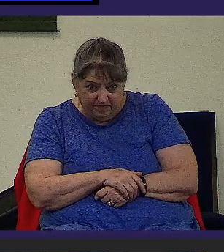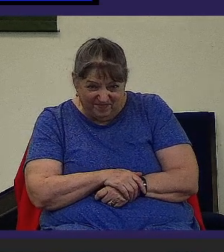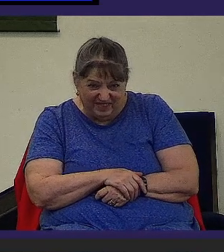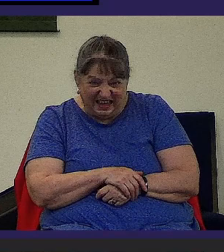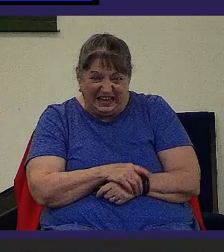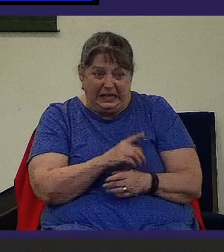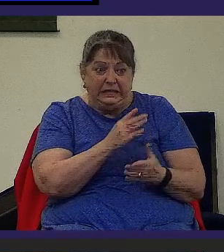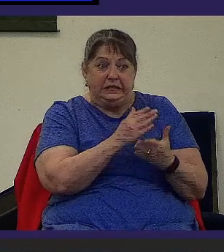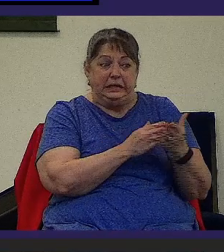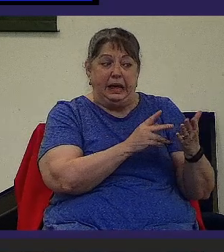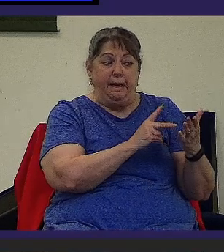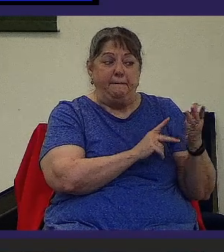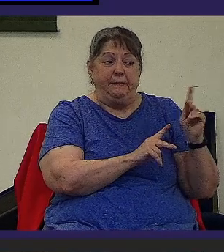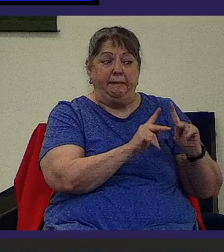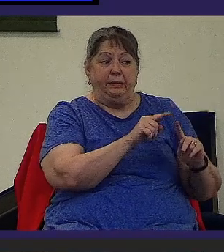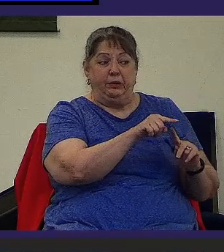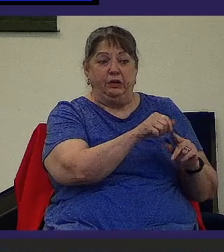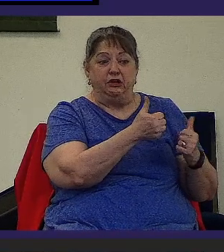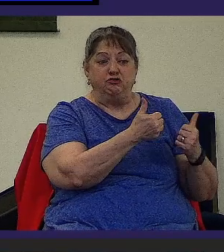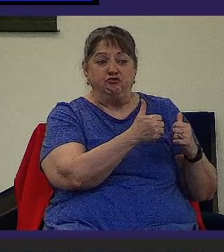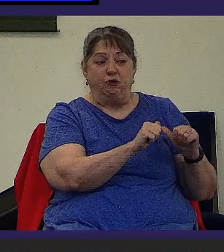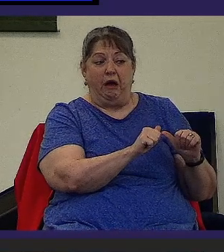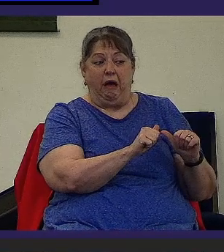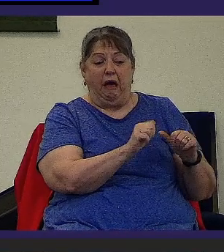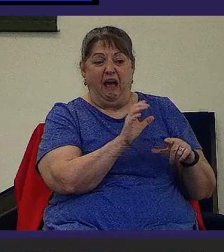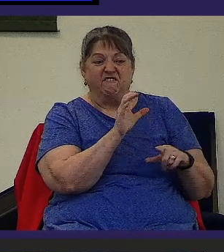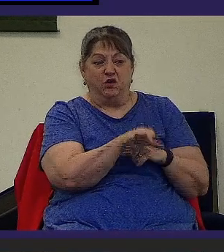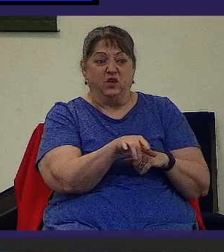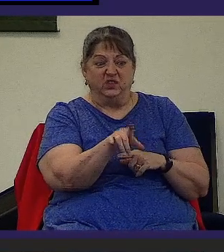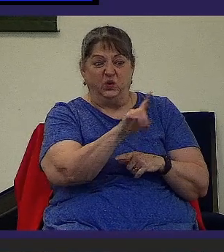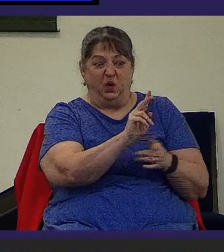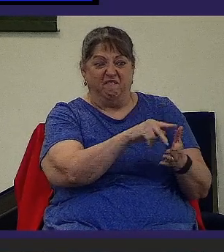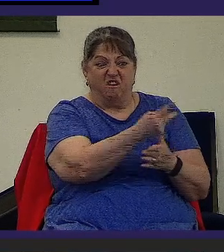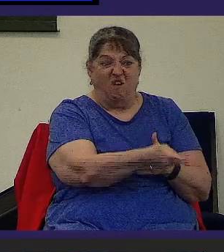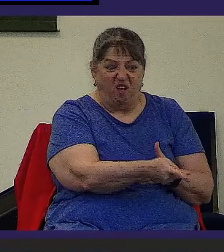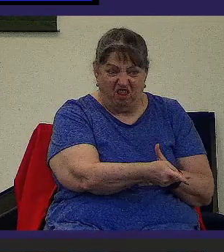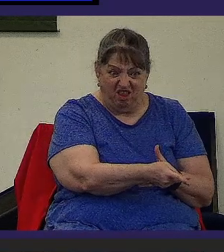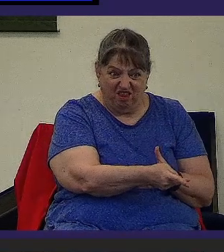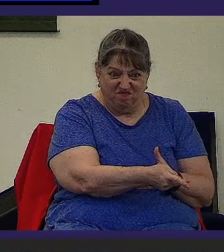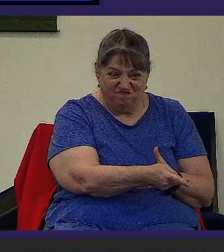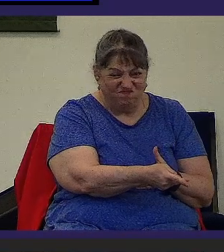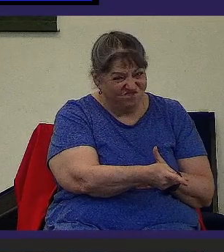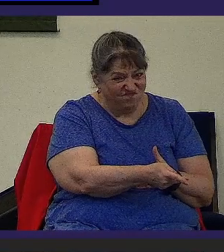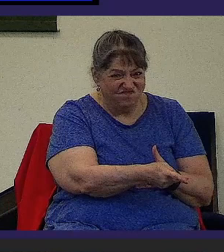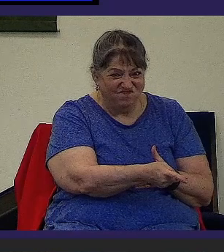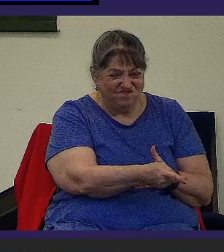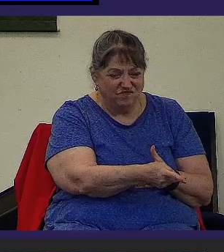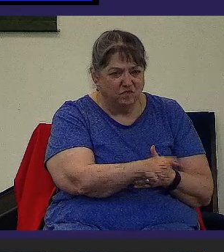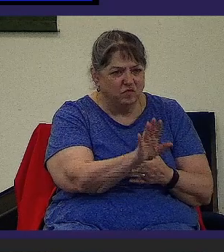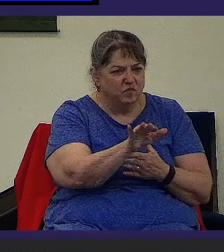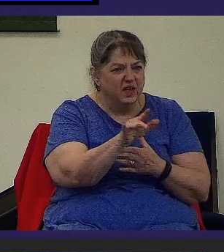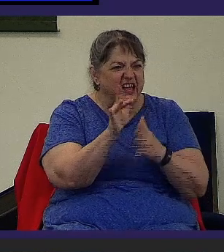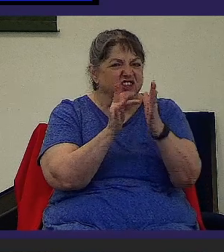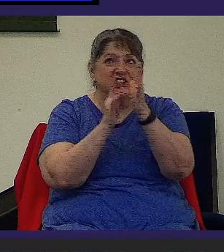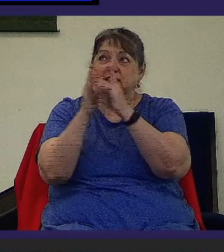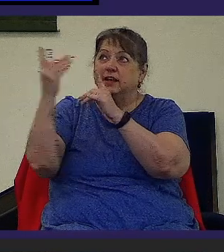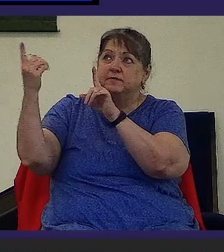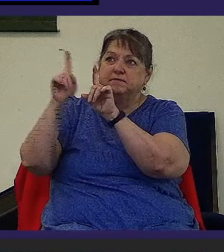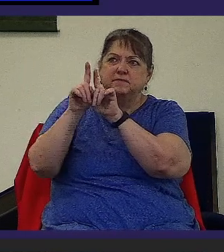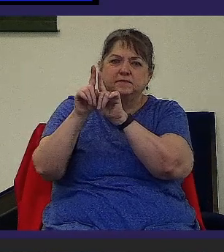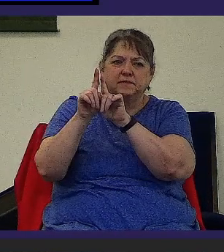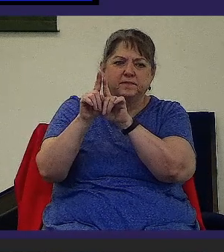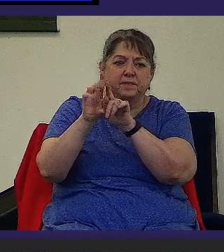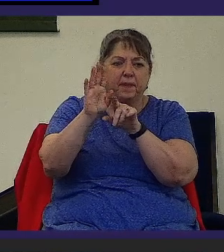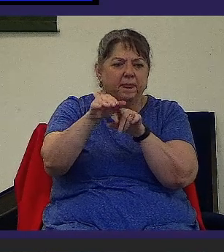hoping their legs hoping to knock you down as you walk by so watch out for the people so jesus is is there don't forget also that the devil